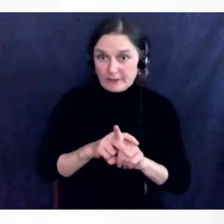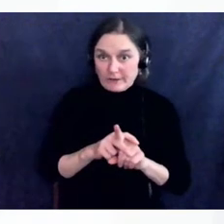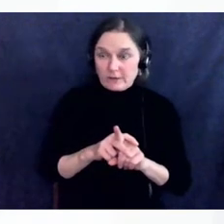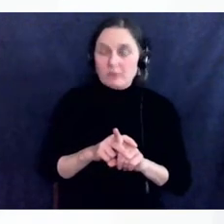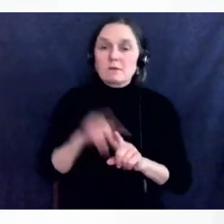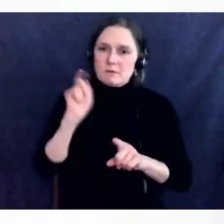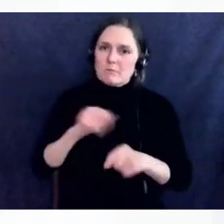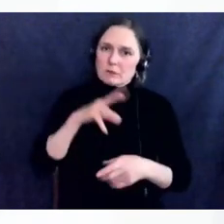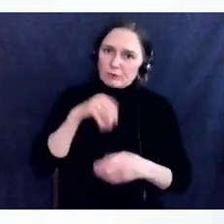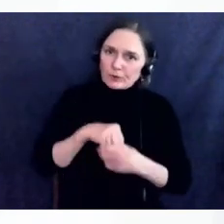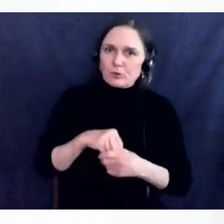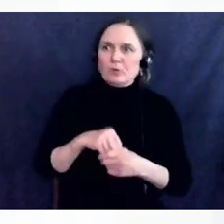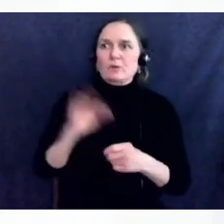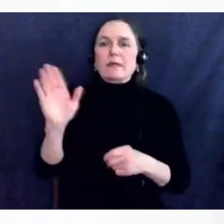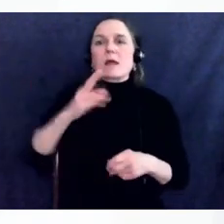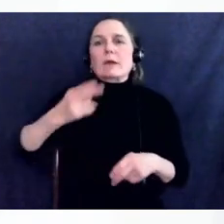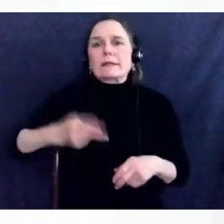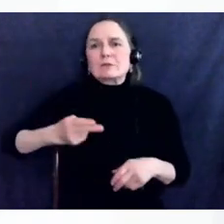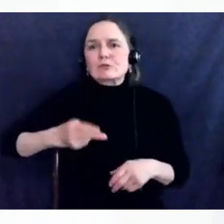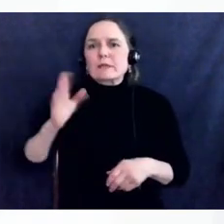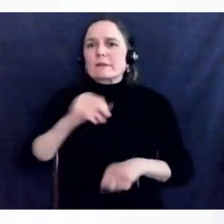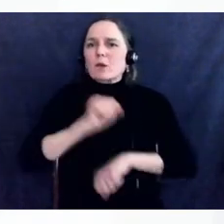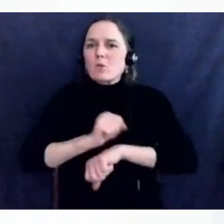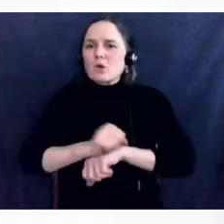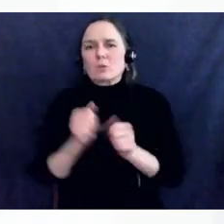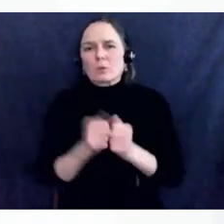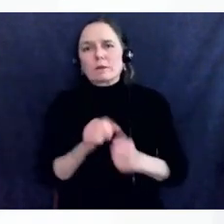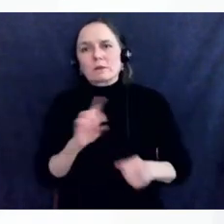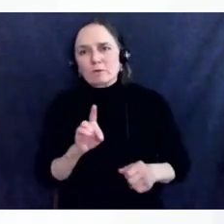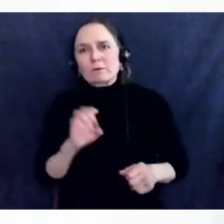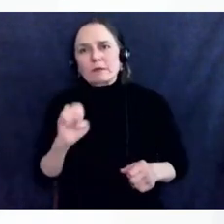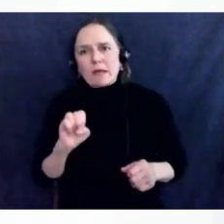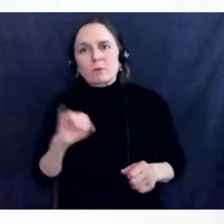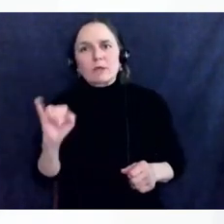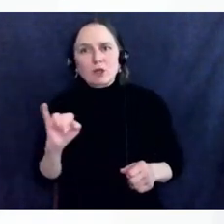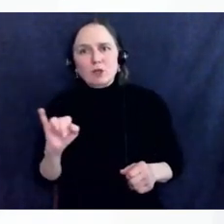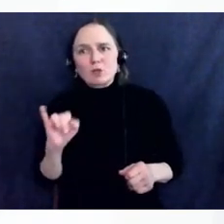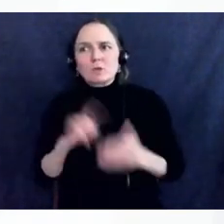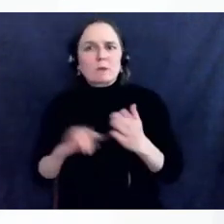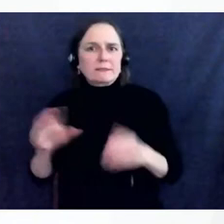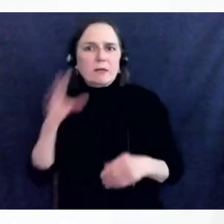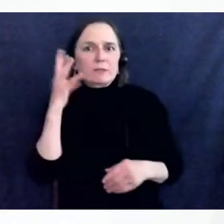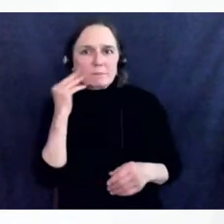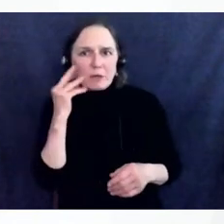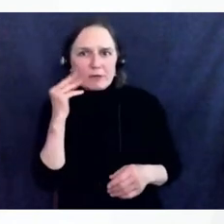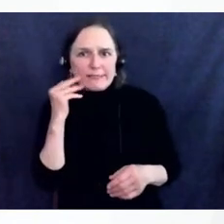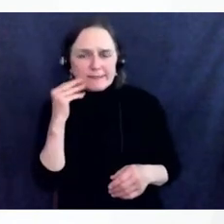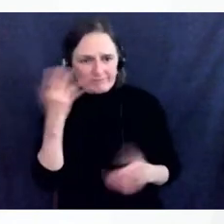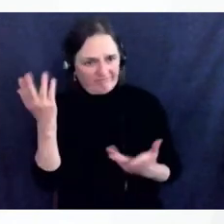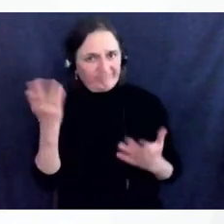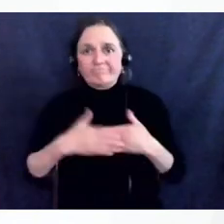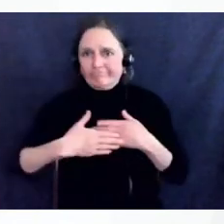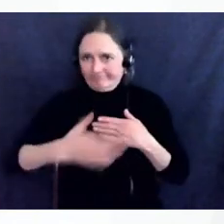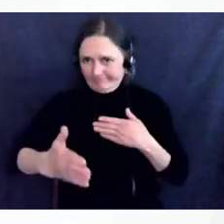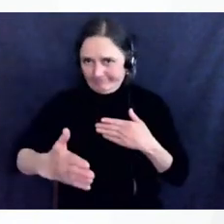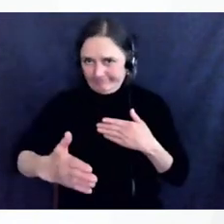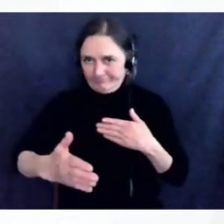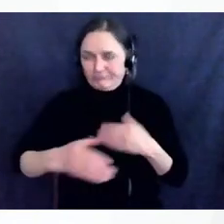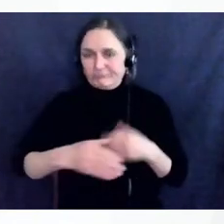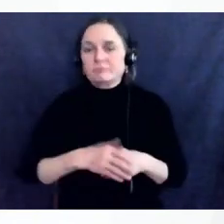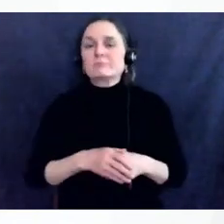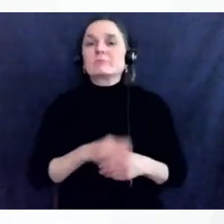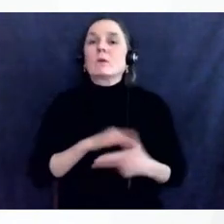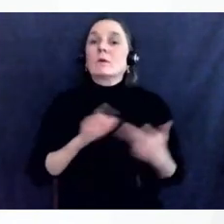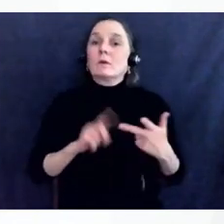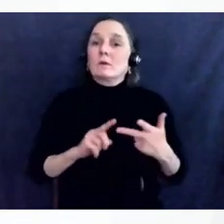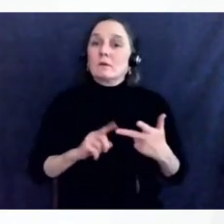all units on the at the University of Washington. We are also requesting that the